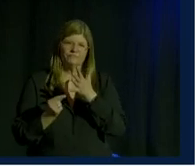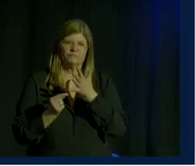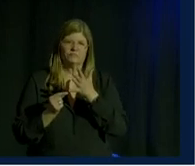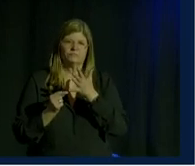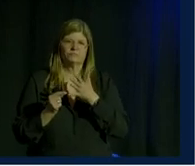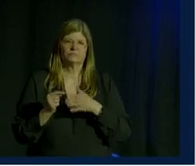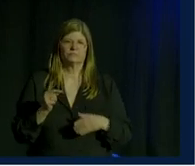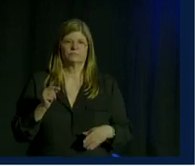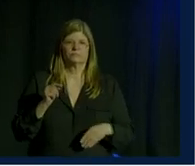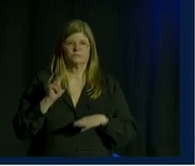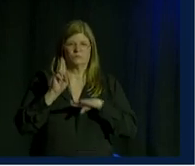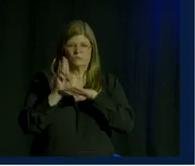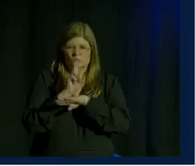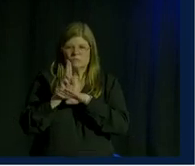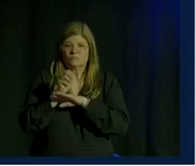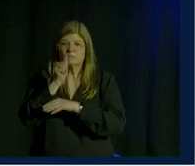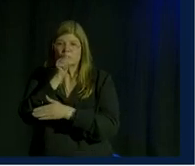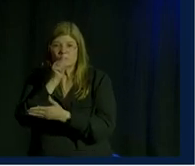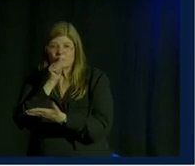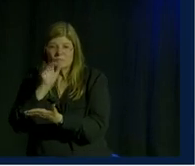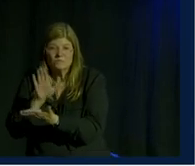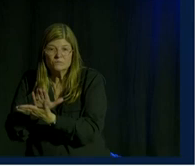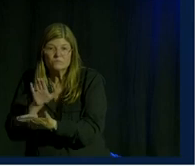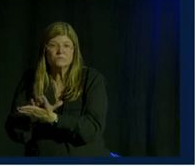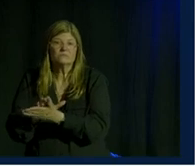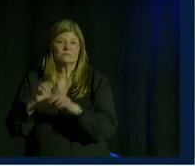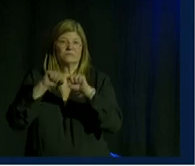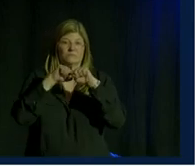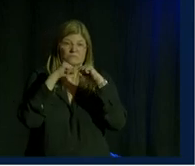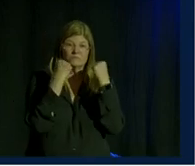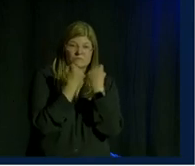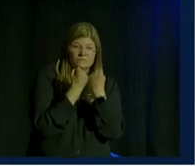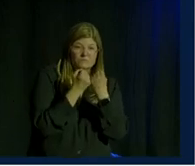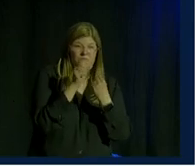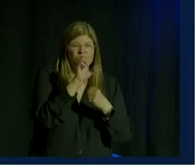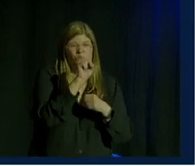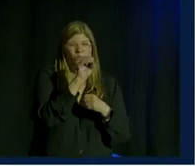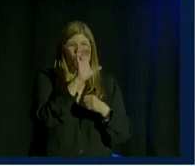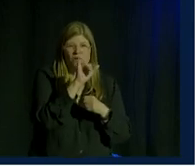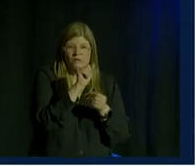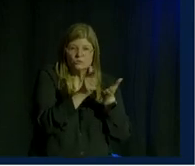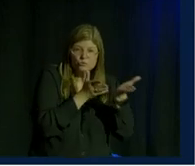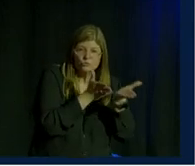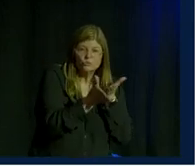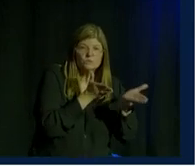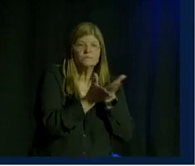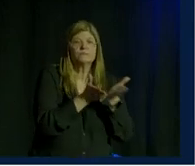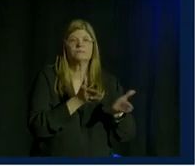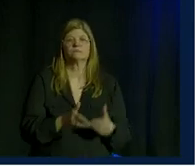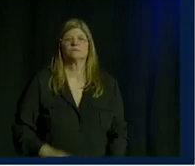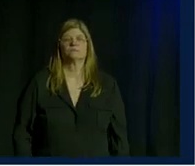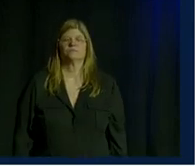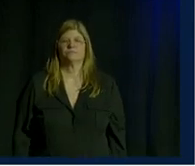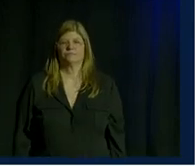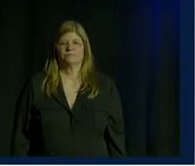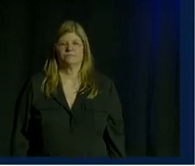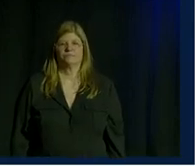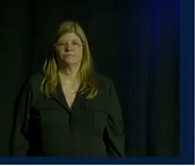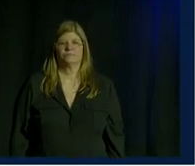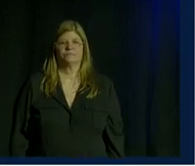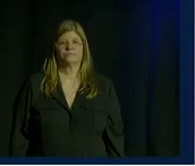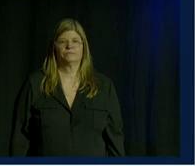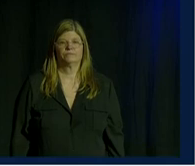schools, social service organizations, and many associations. Move on to the jump shot. With